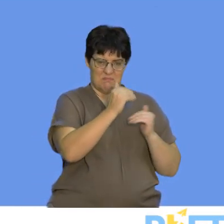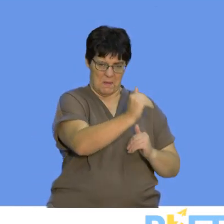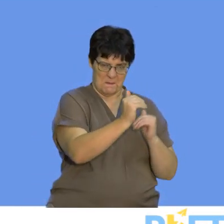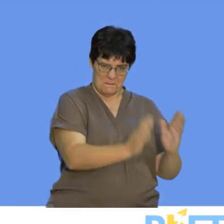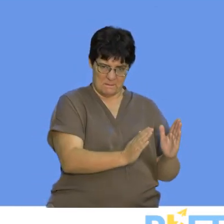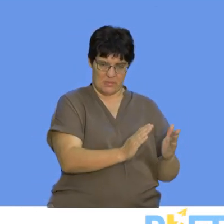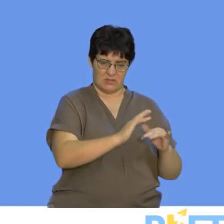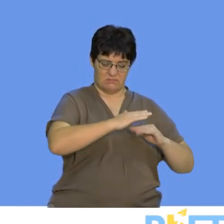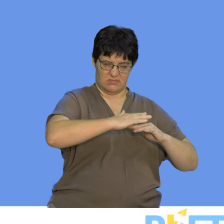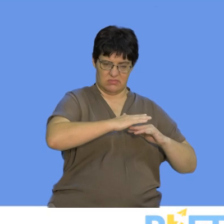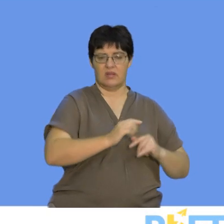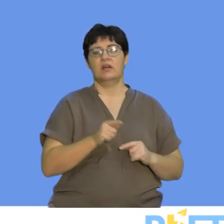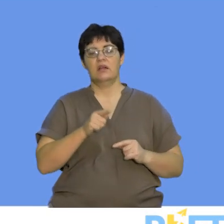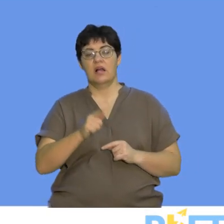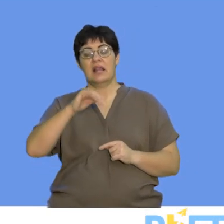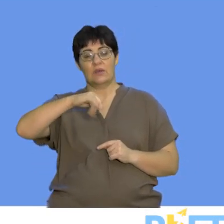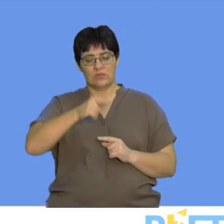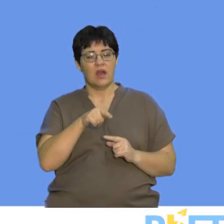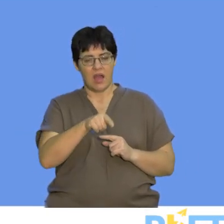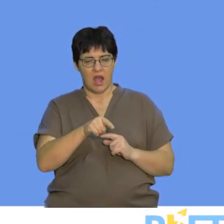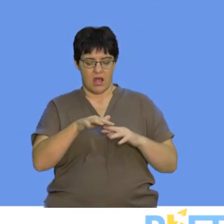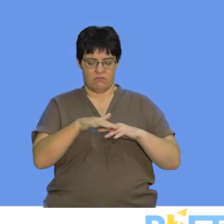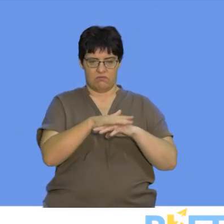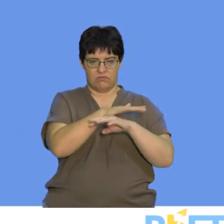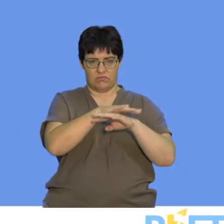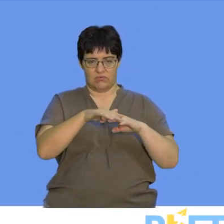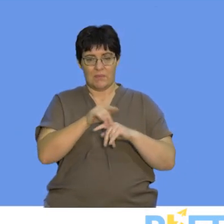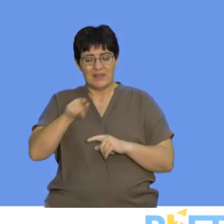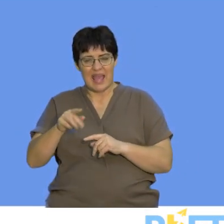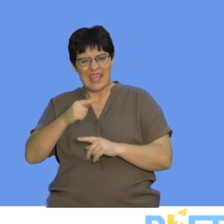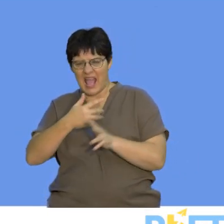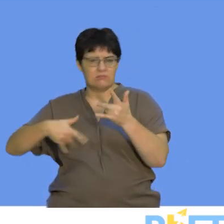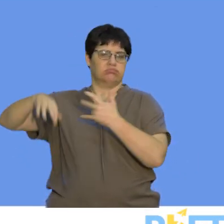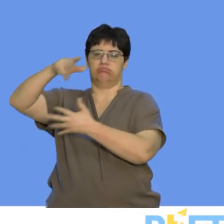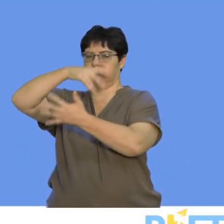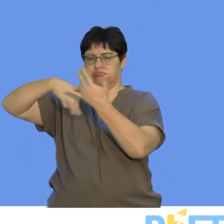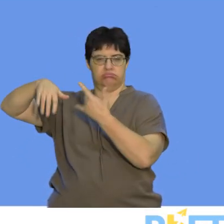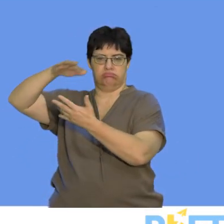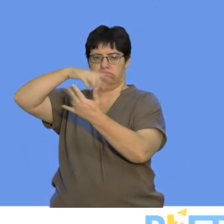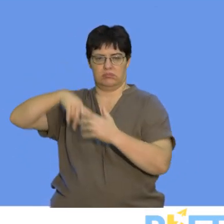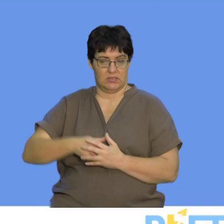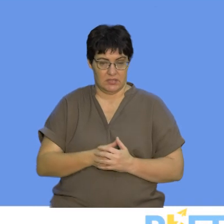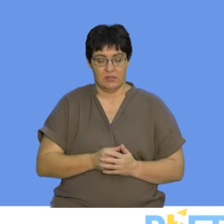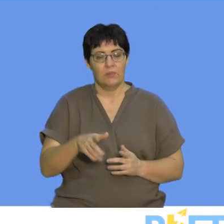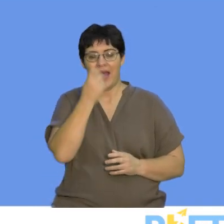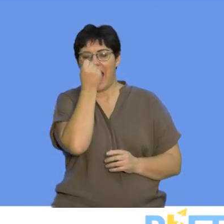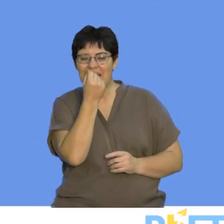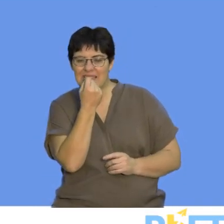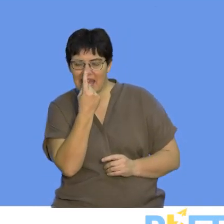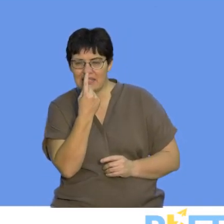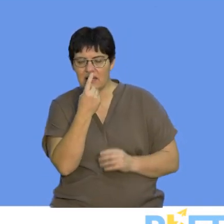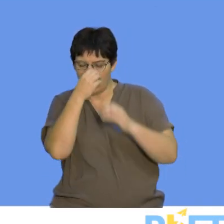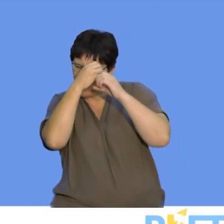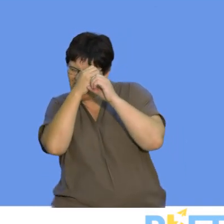the solid and the liquid. But that's not our main focus here. It's just to understand how these particles, the